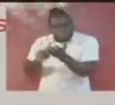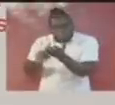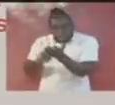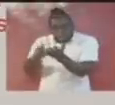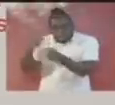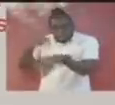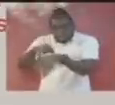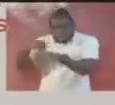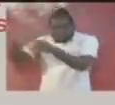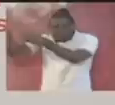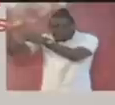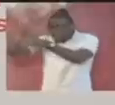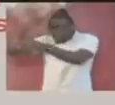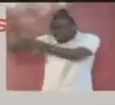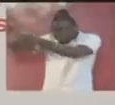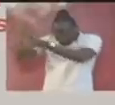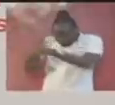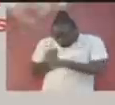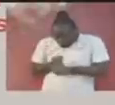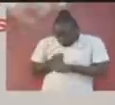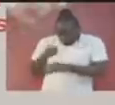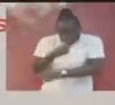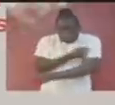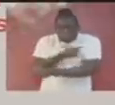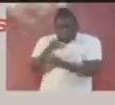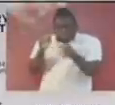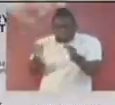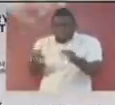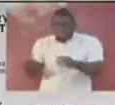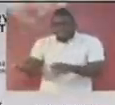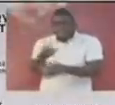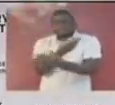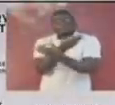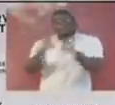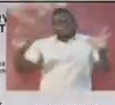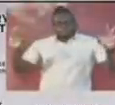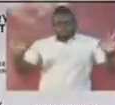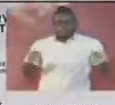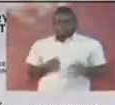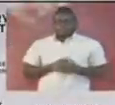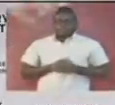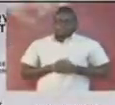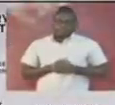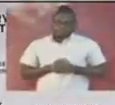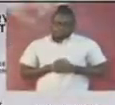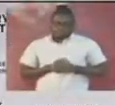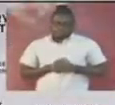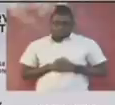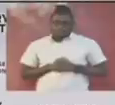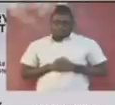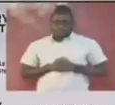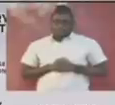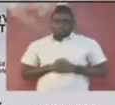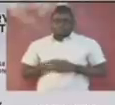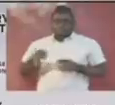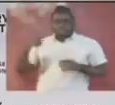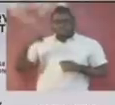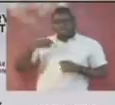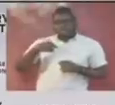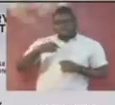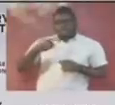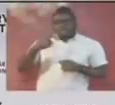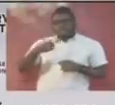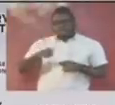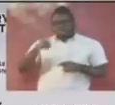Tobago. So I hope that answers your question. Thank you very much, Minister. And we go to TV6 for 1 follow-up